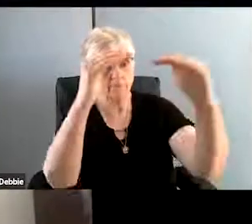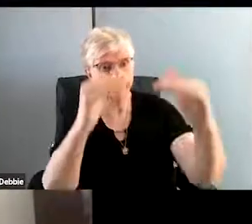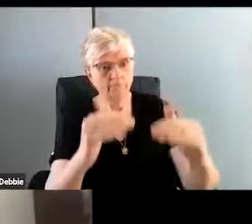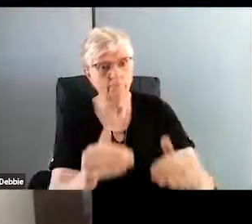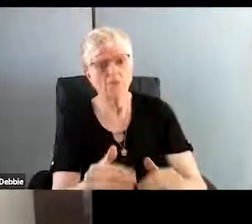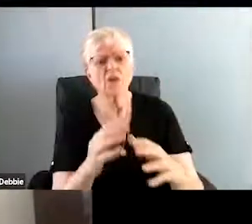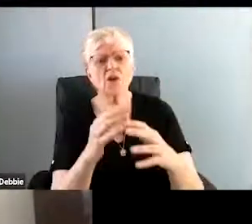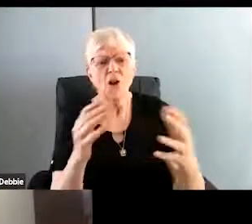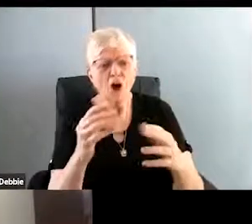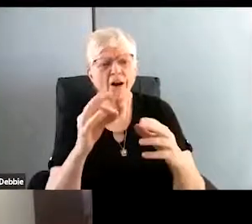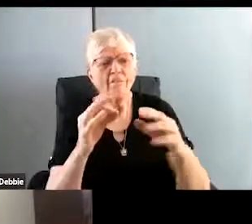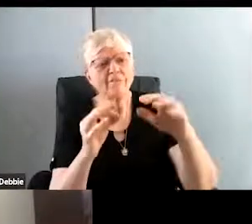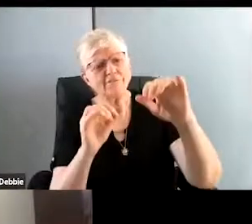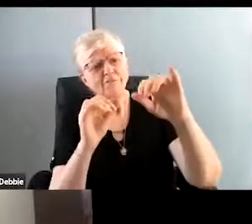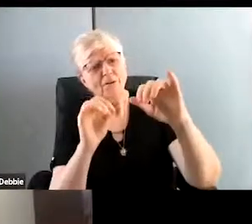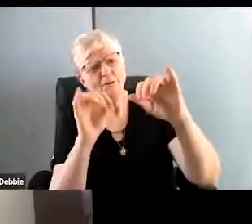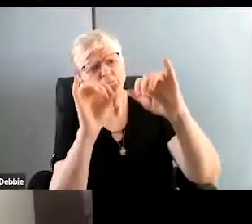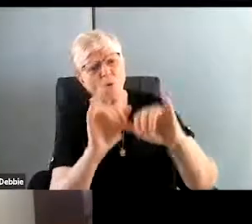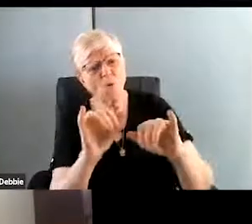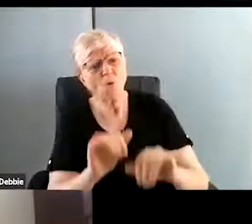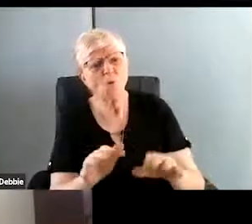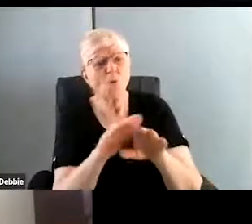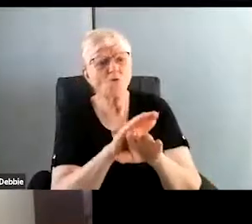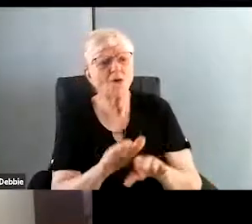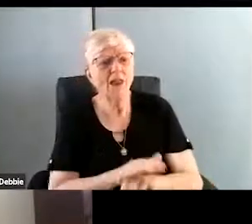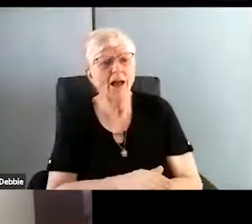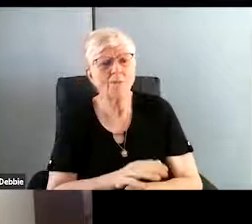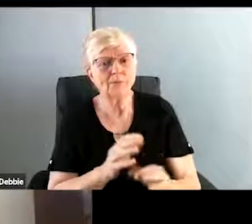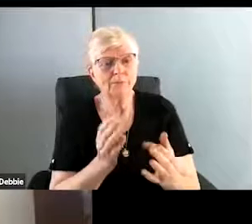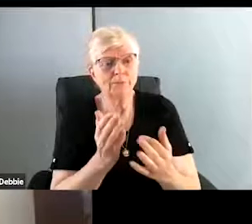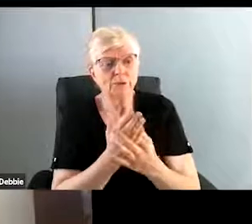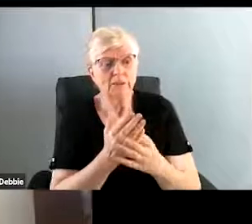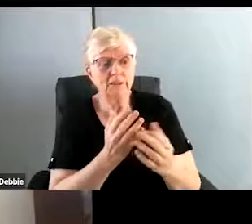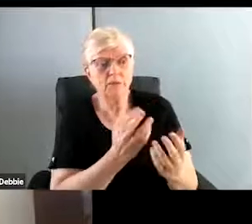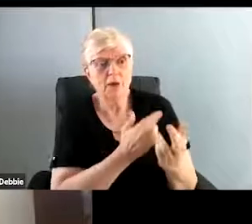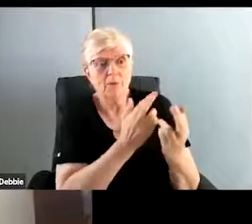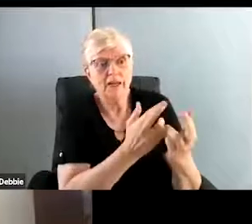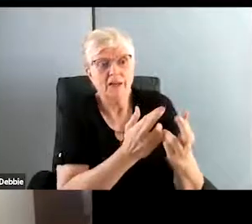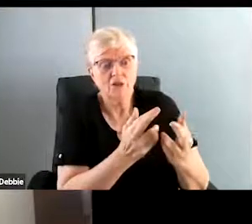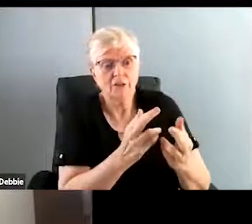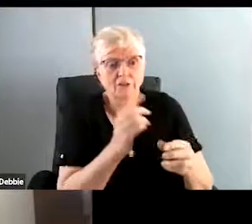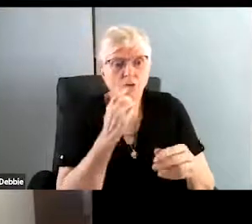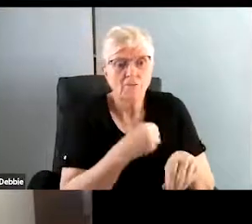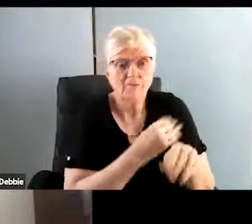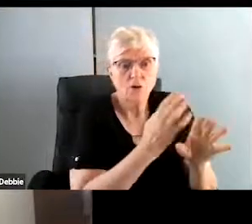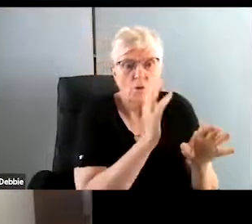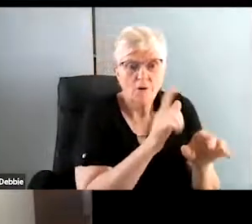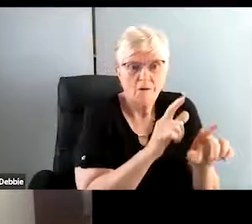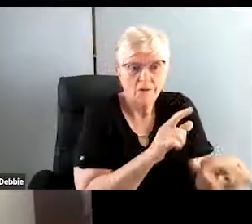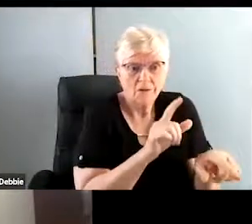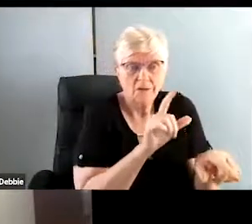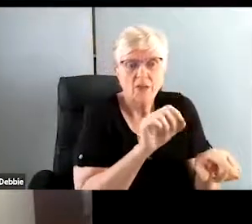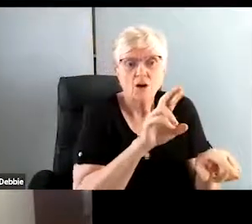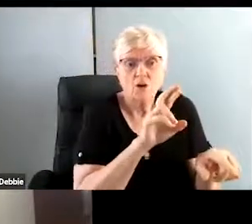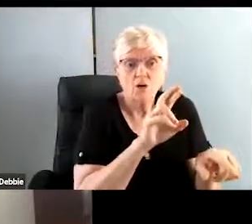of overlap between the recommendations that were made for video calls that Lorienne referred to and those that were referred